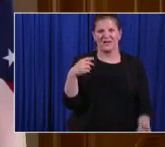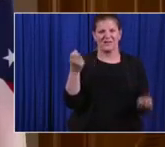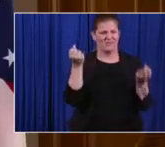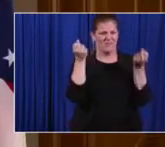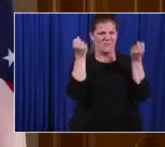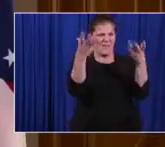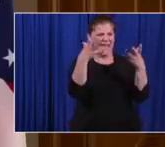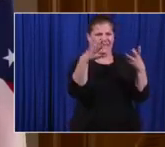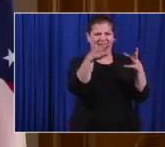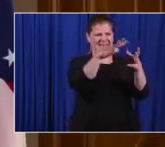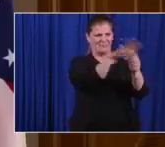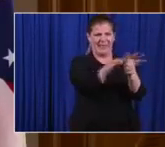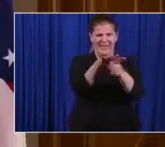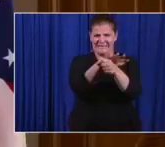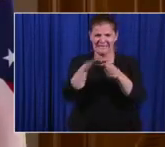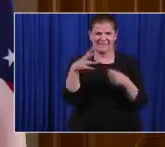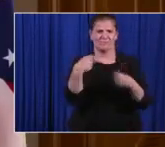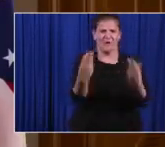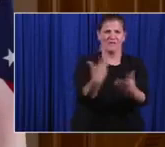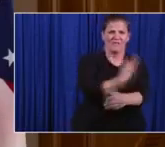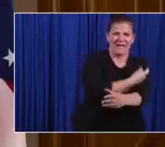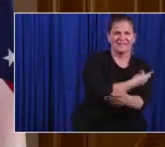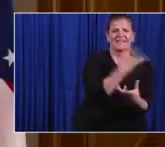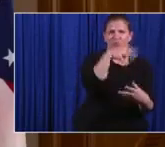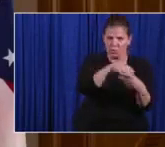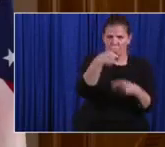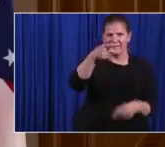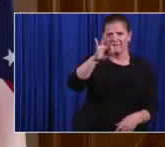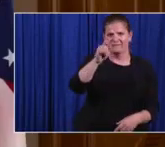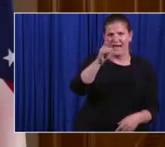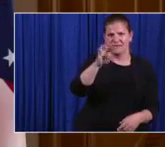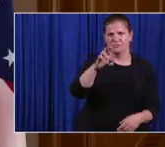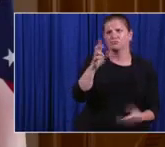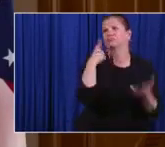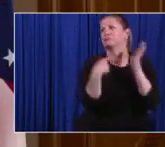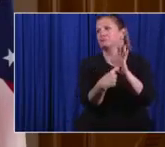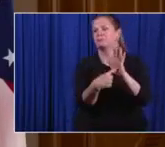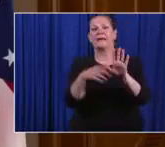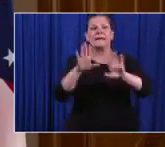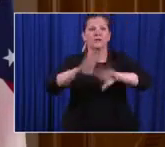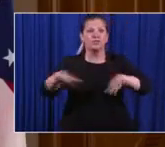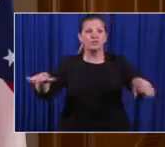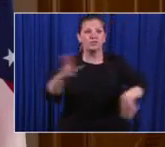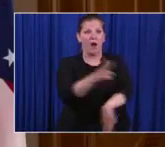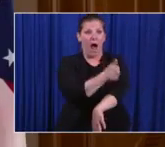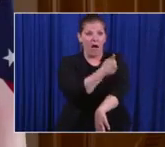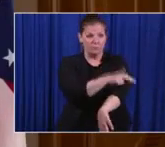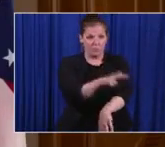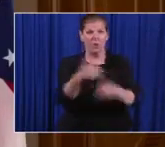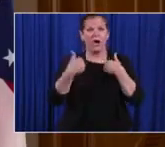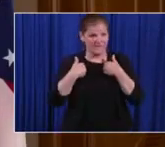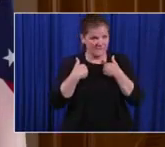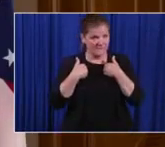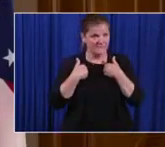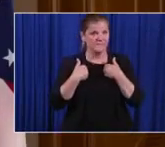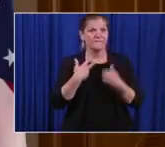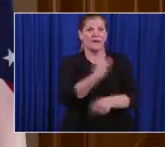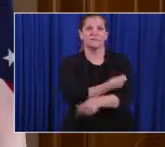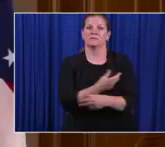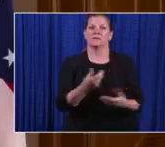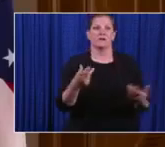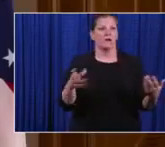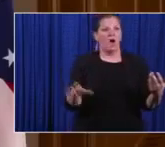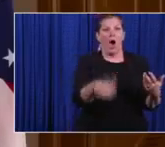Pfizer. It's available at our children's hospitals. It's available at a number of our regular hospitals,